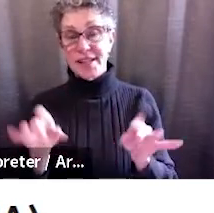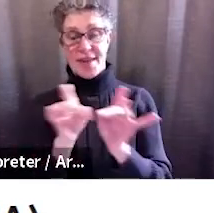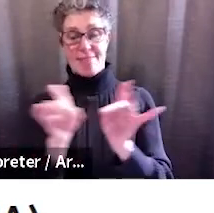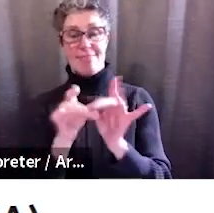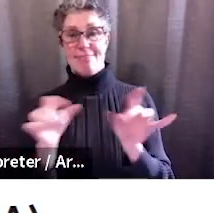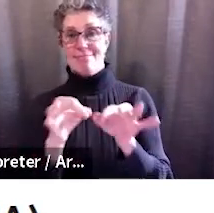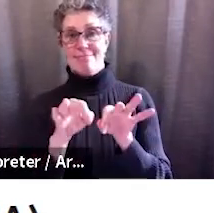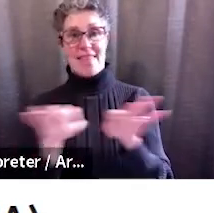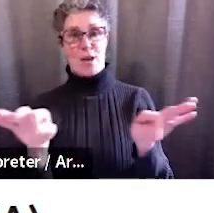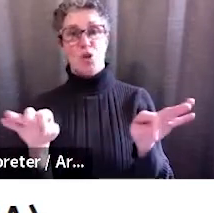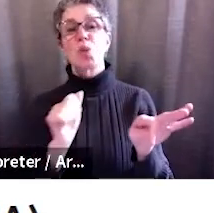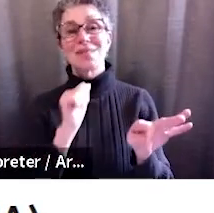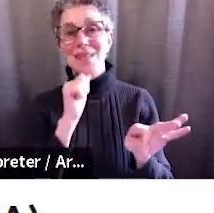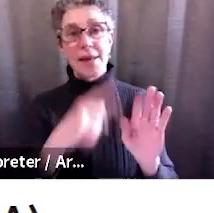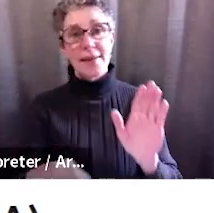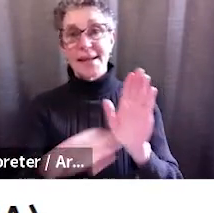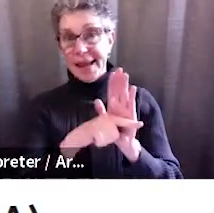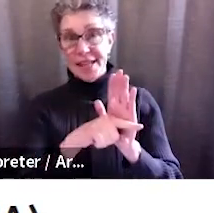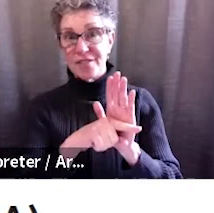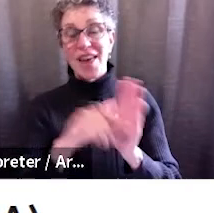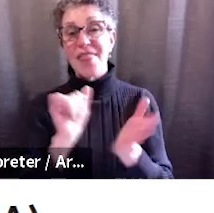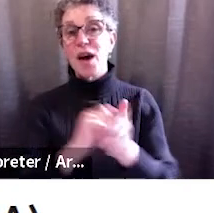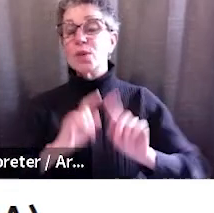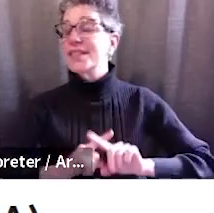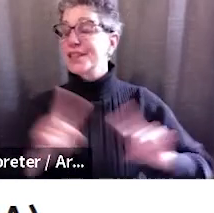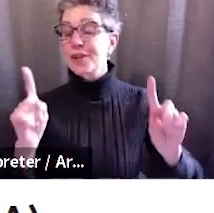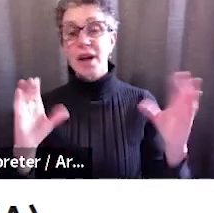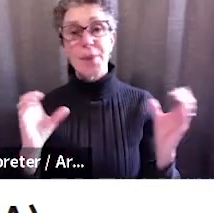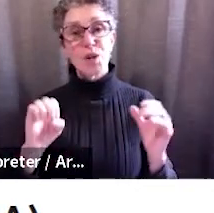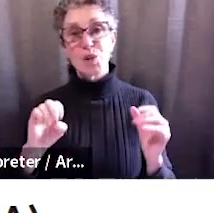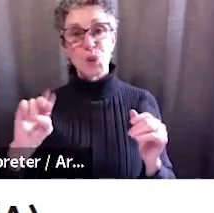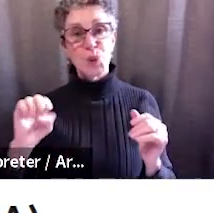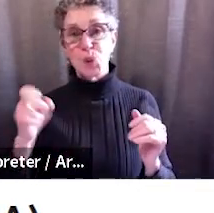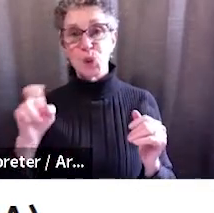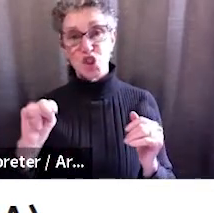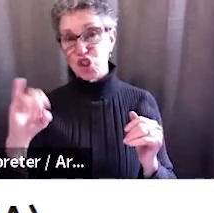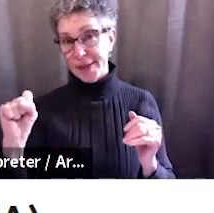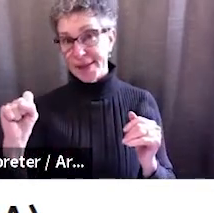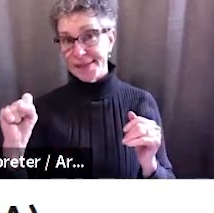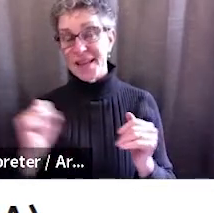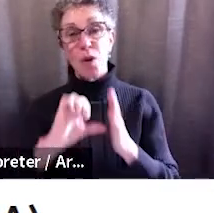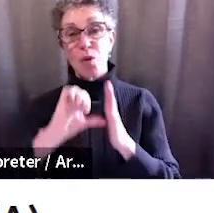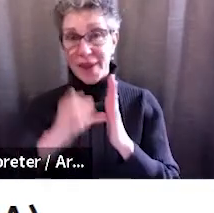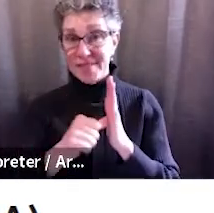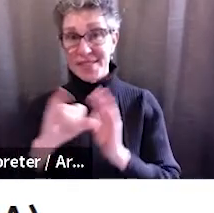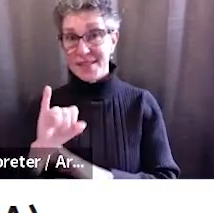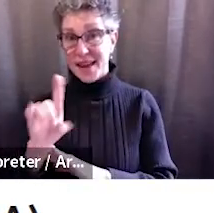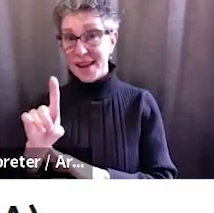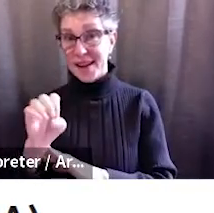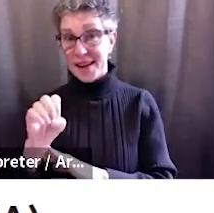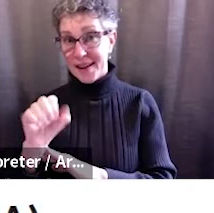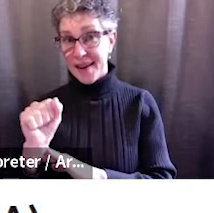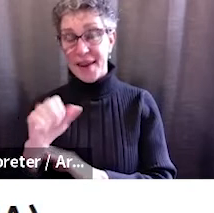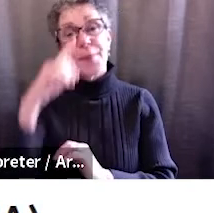huge leap away from the eugenics belief. I wanted to highlight the IDEA because this is what we're talking about